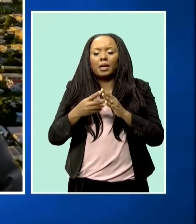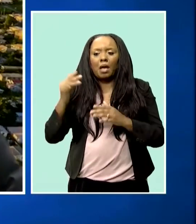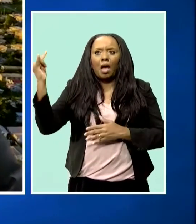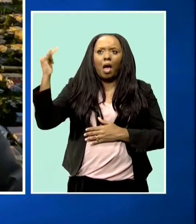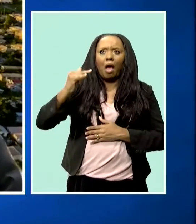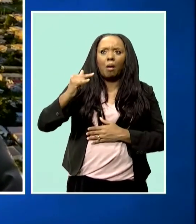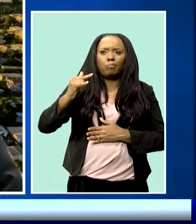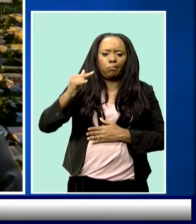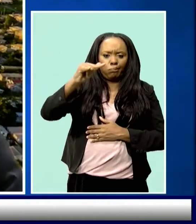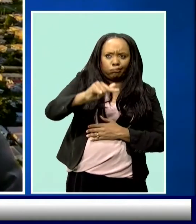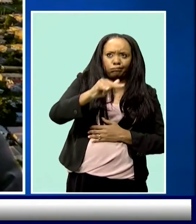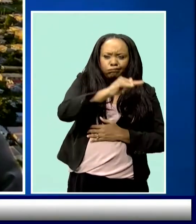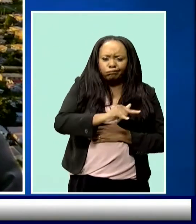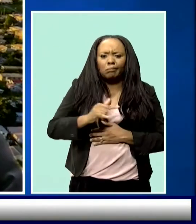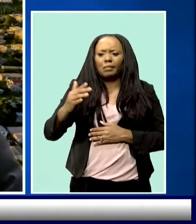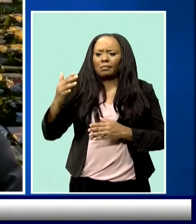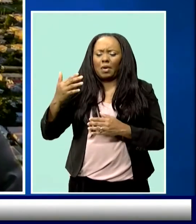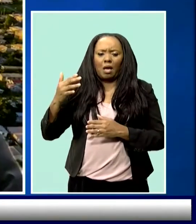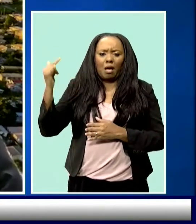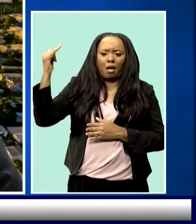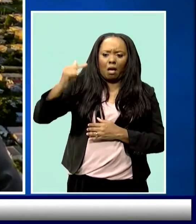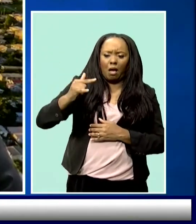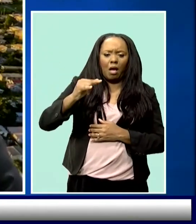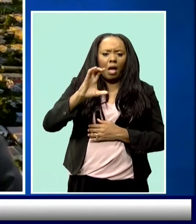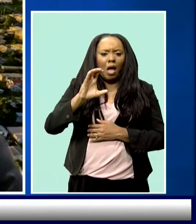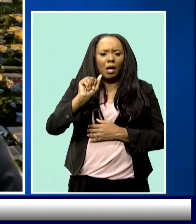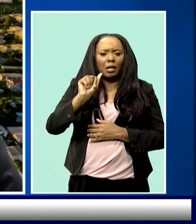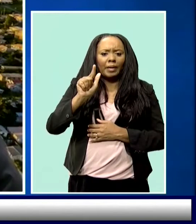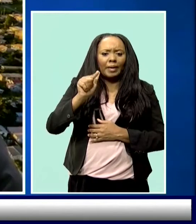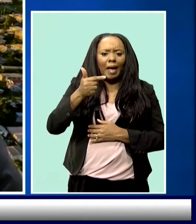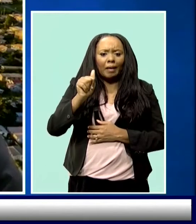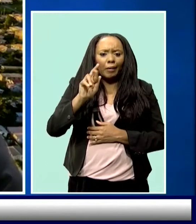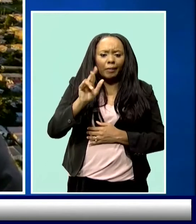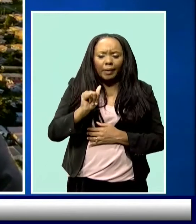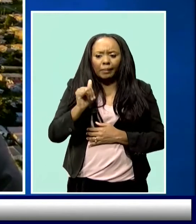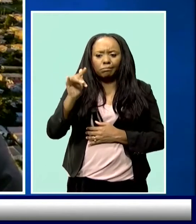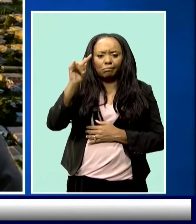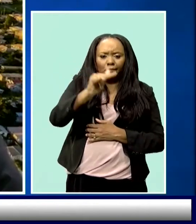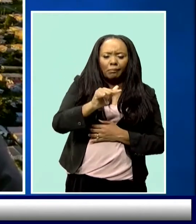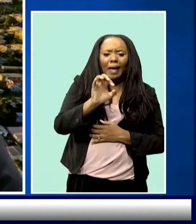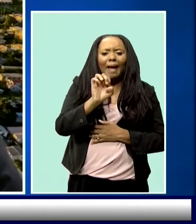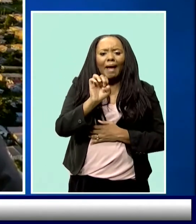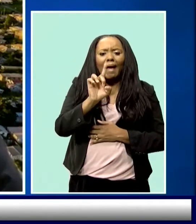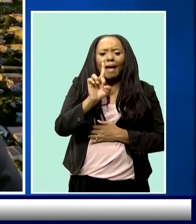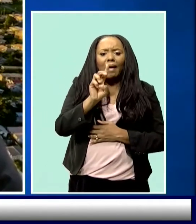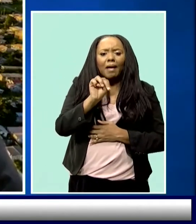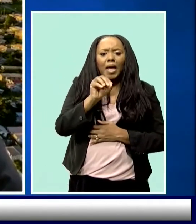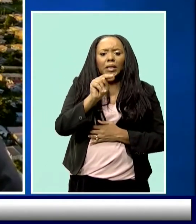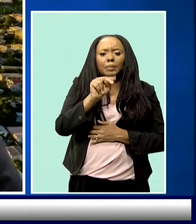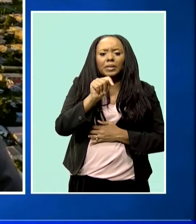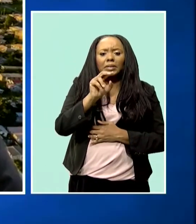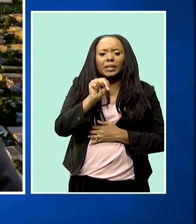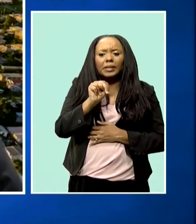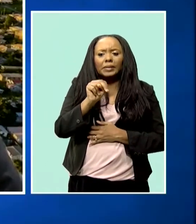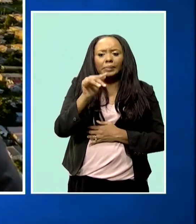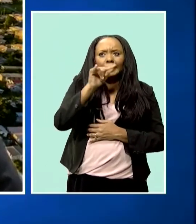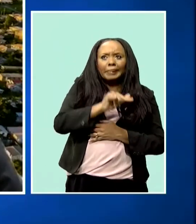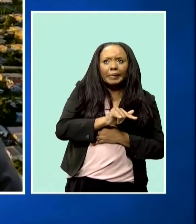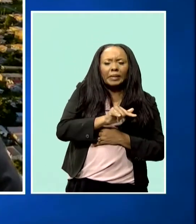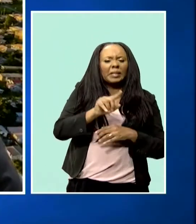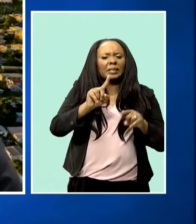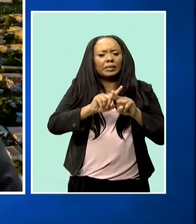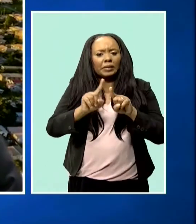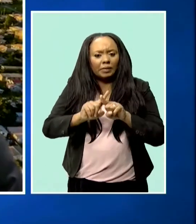from Vancouver, from Calgary, from Edmonton is going to be strong. And it's the same thing with Air Canada as well, seamless connections both